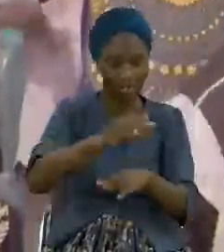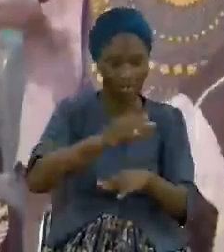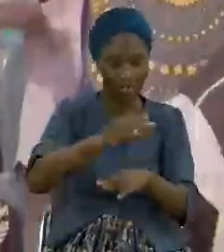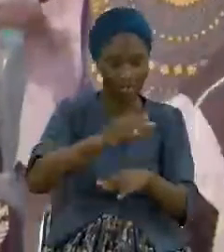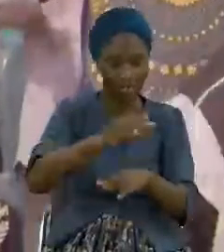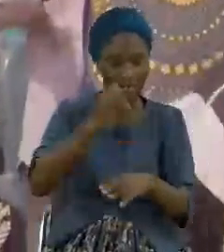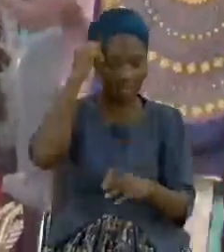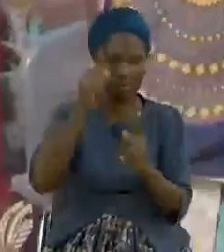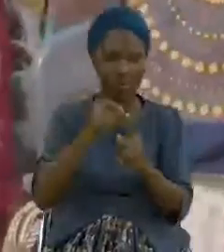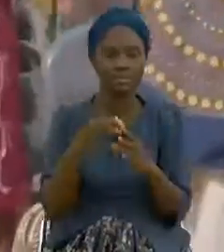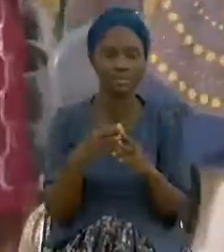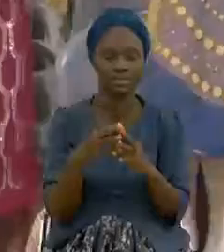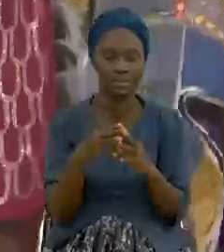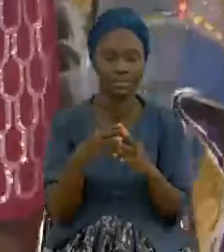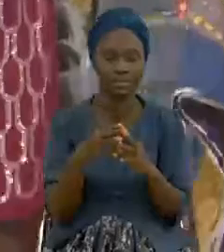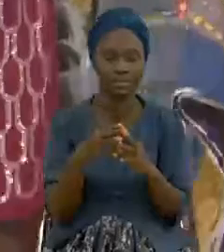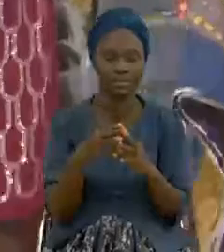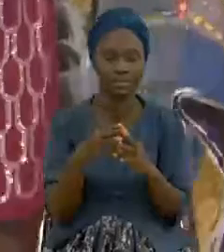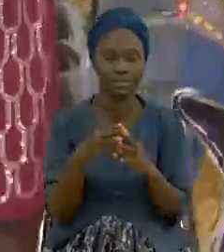and healed them